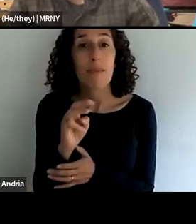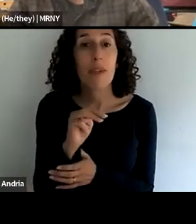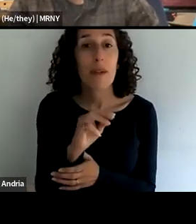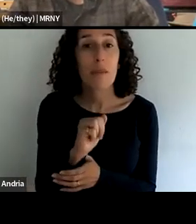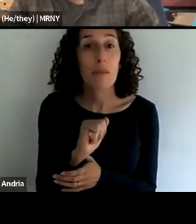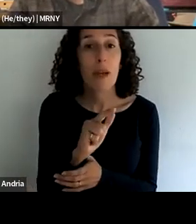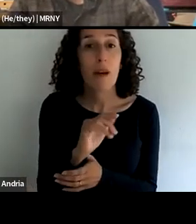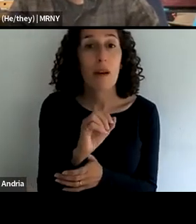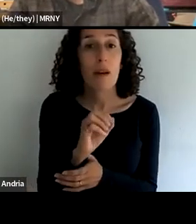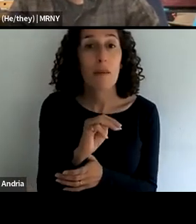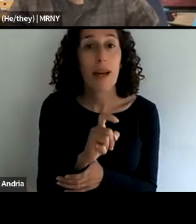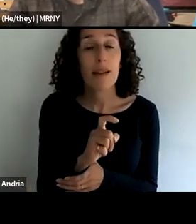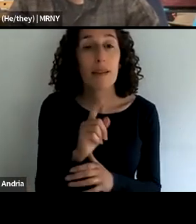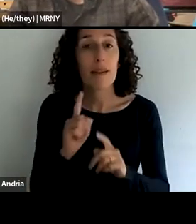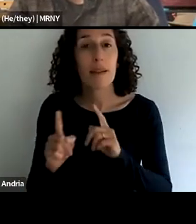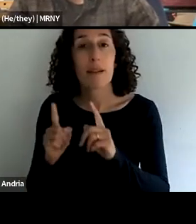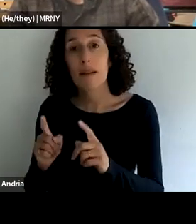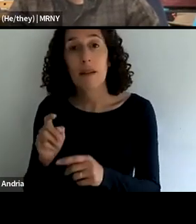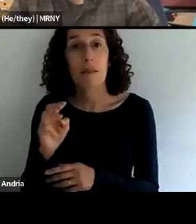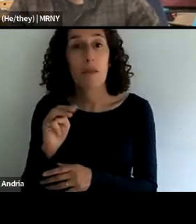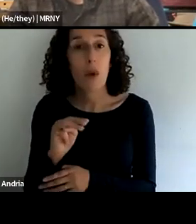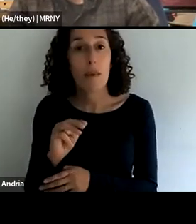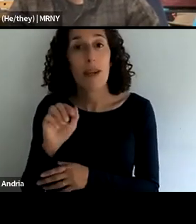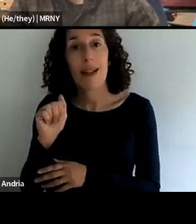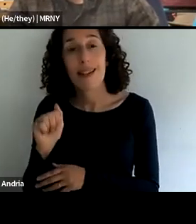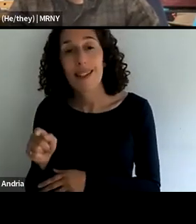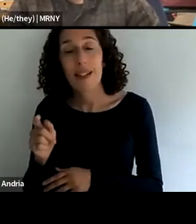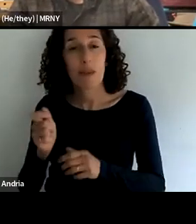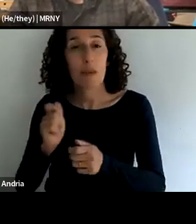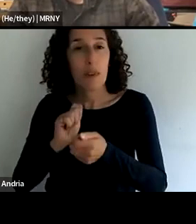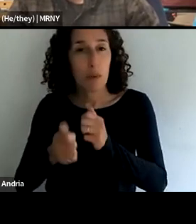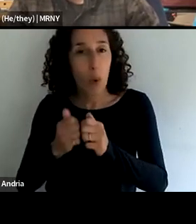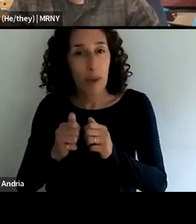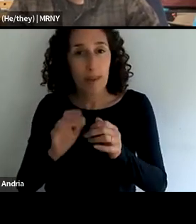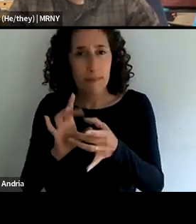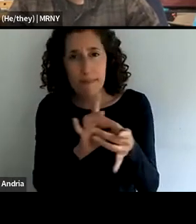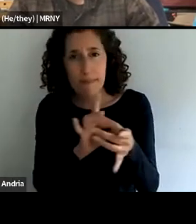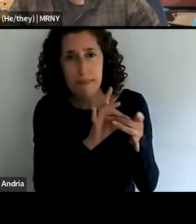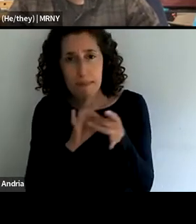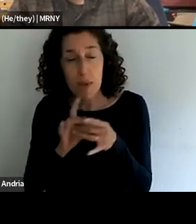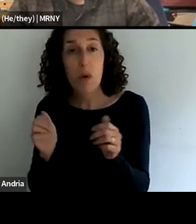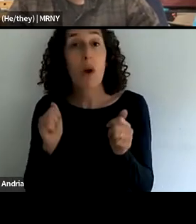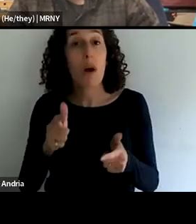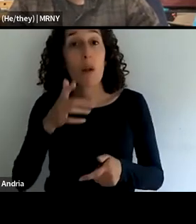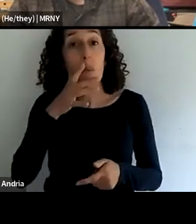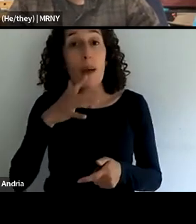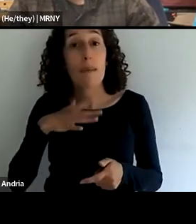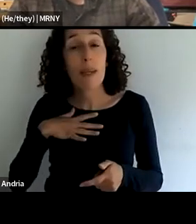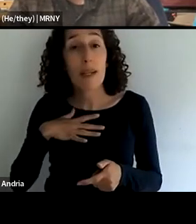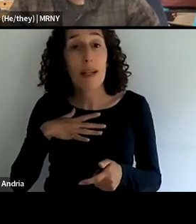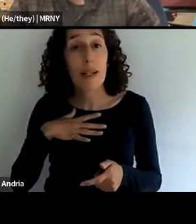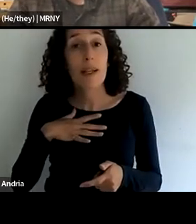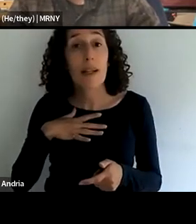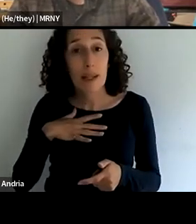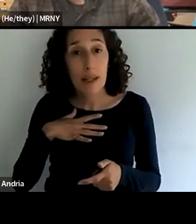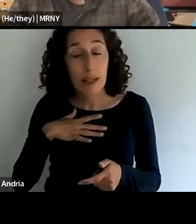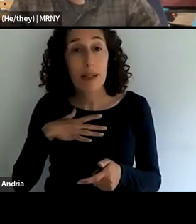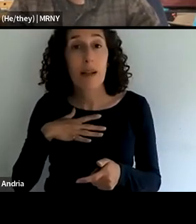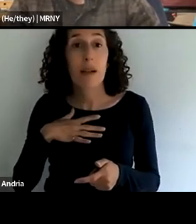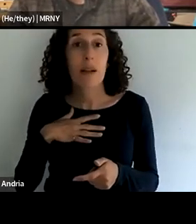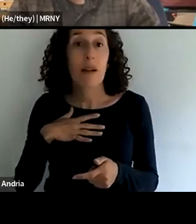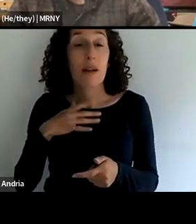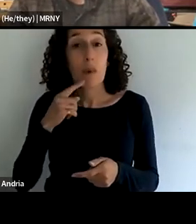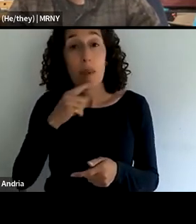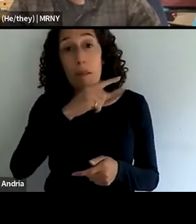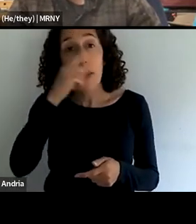Ali, who was changing things in sports, and you know, it goes on and on. I think of all the women who were doing all of the work of the Black